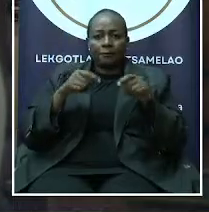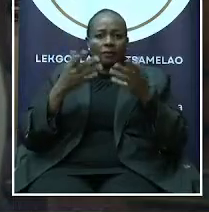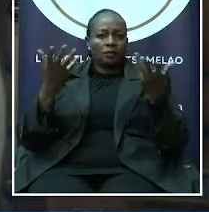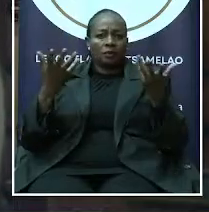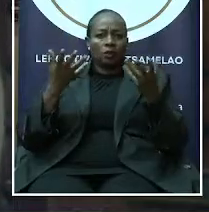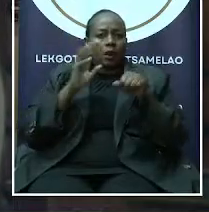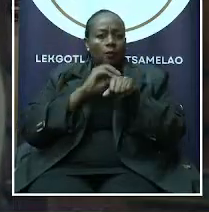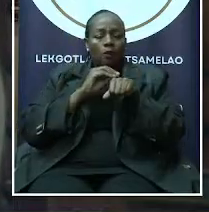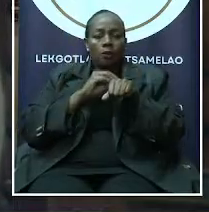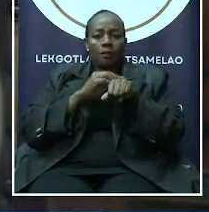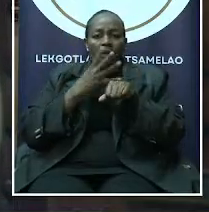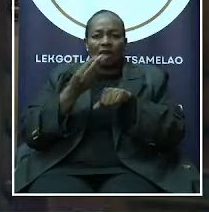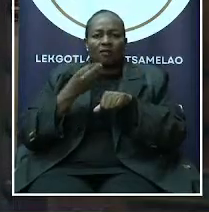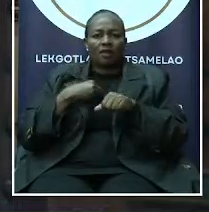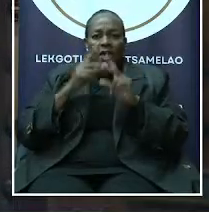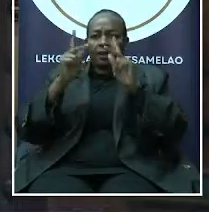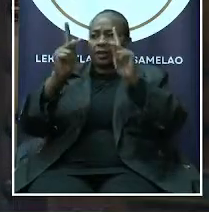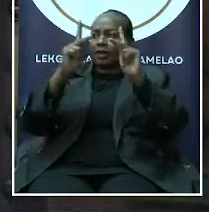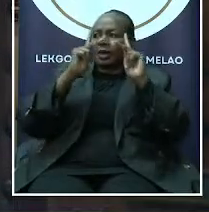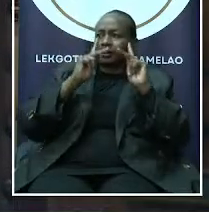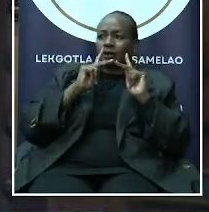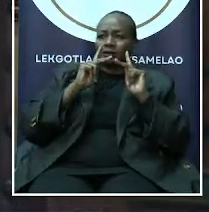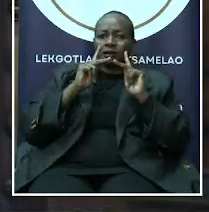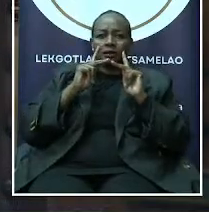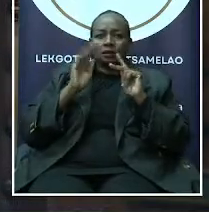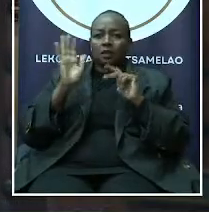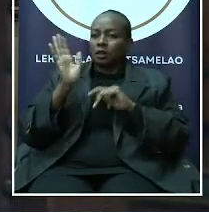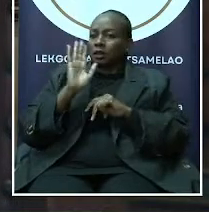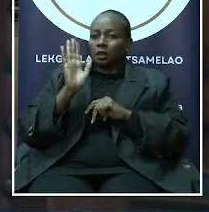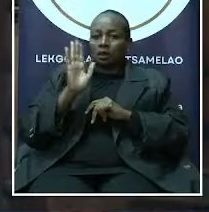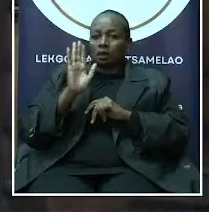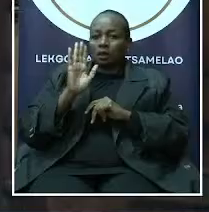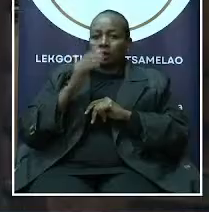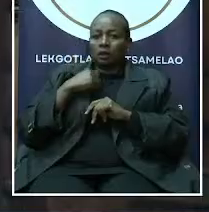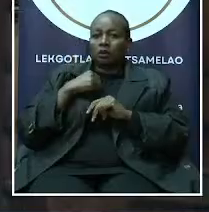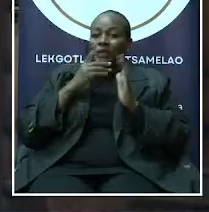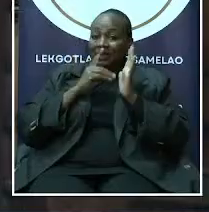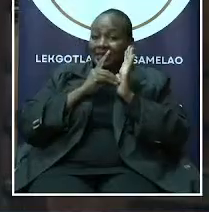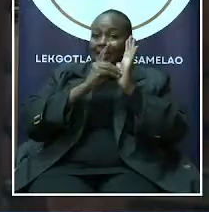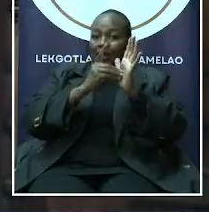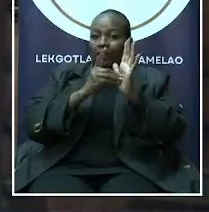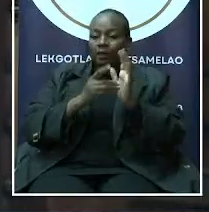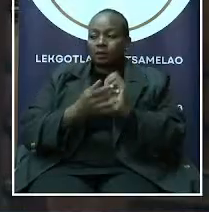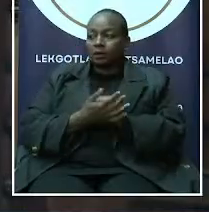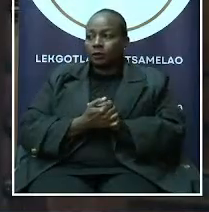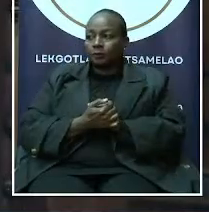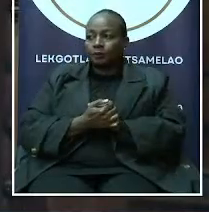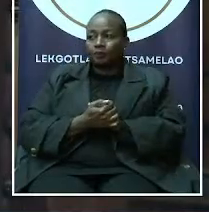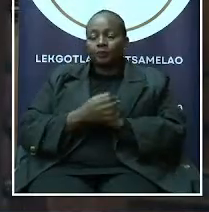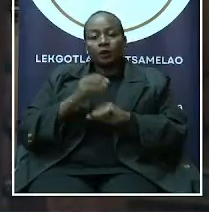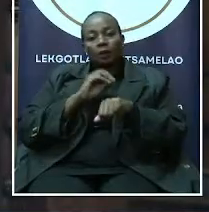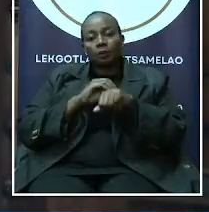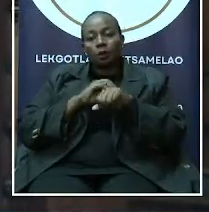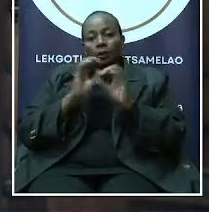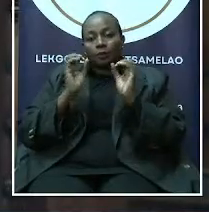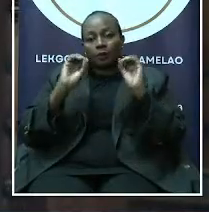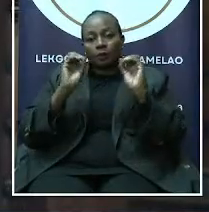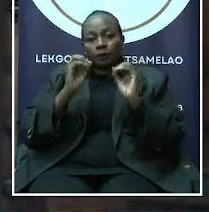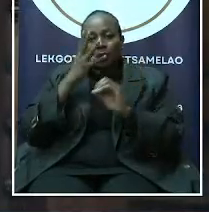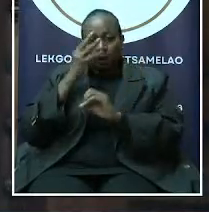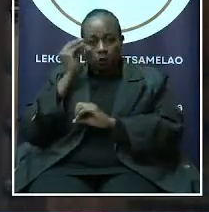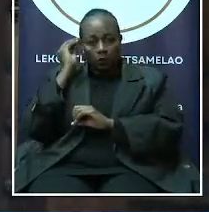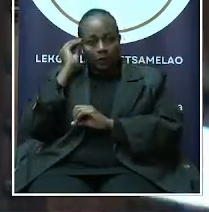a problem of guests coming in the house. Thank you very much. Okay, no problem.